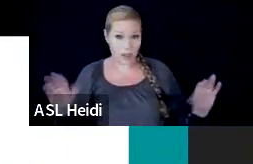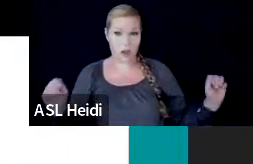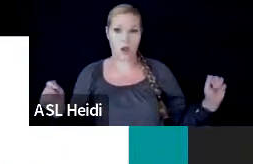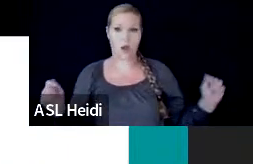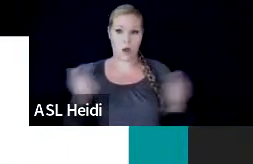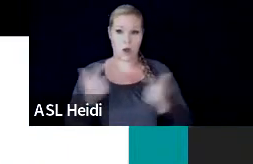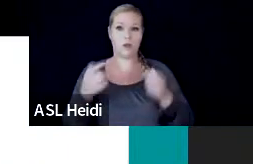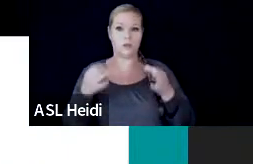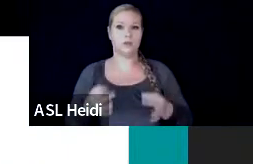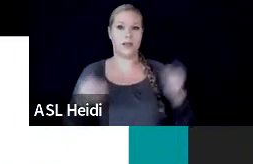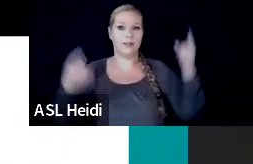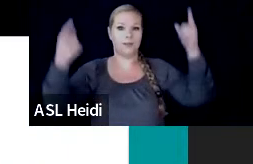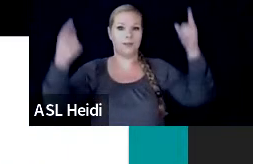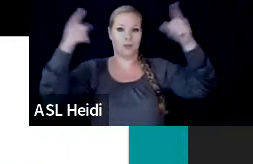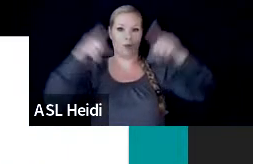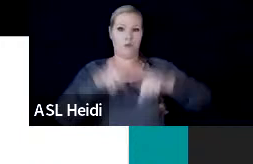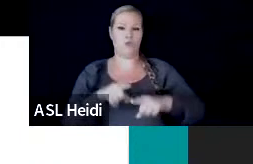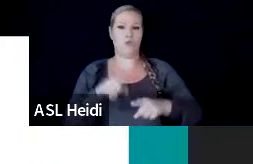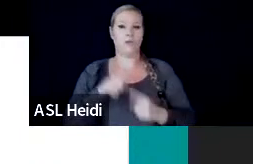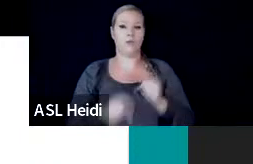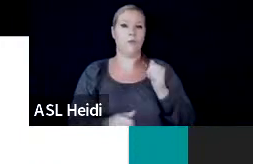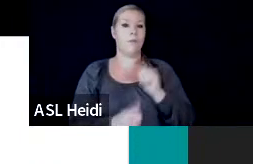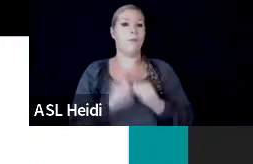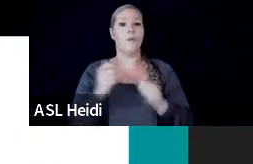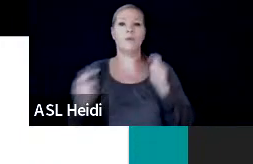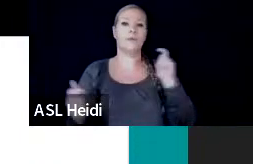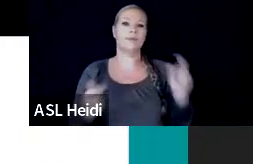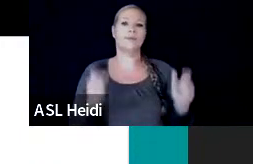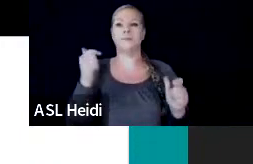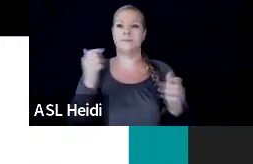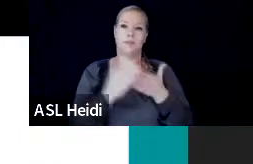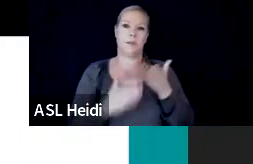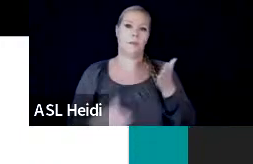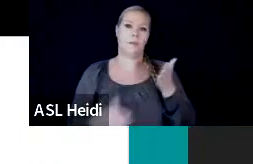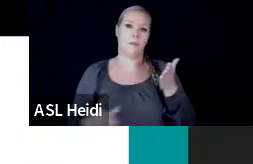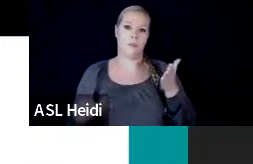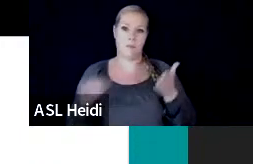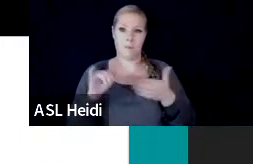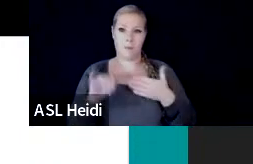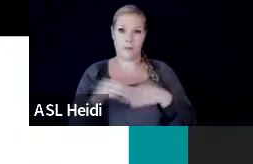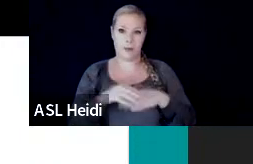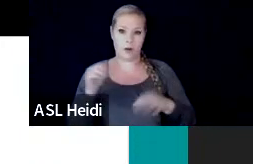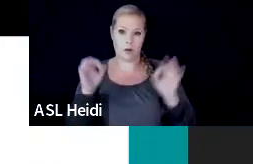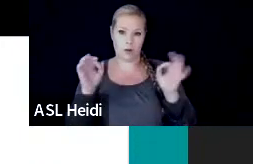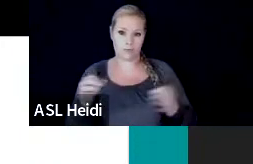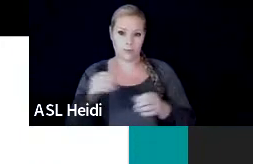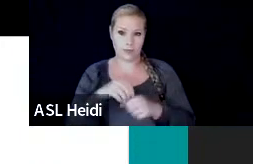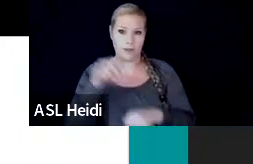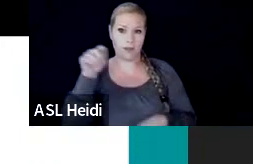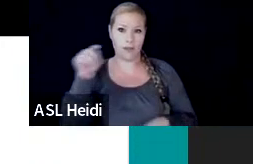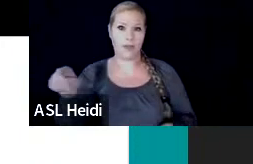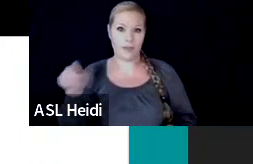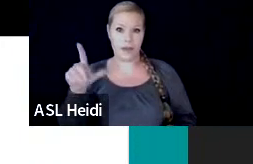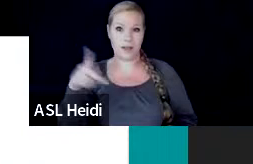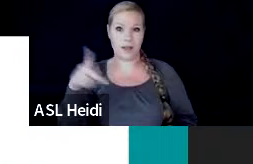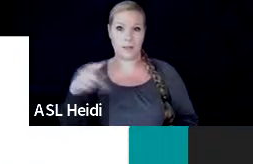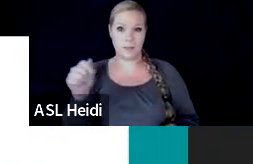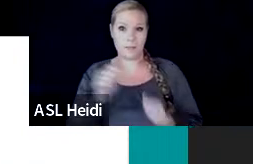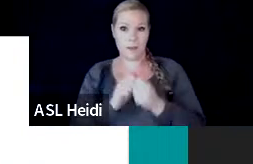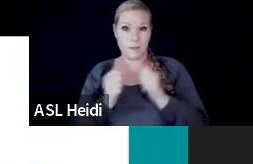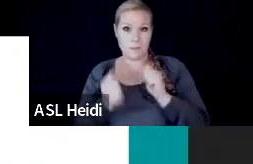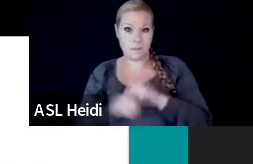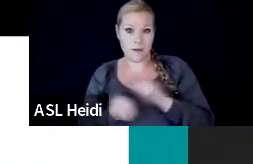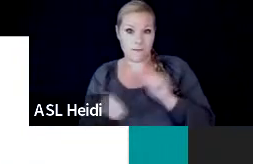the big components that were called out in the modified LPA. But each of them had